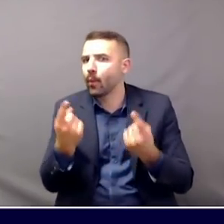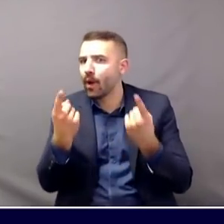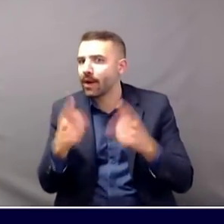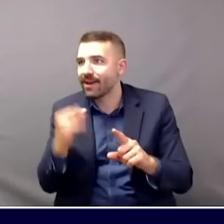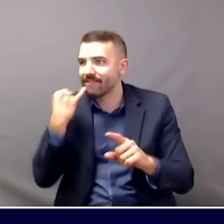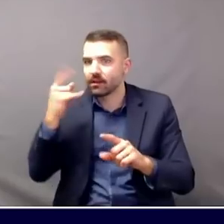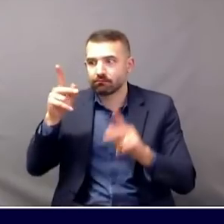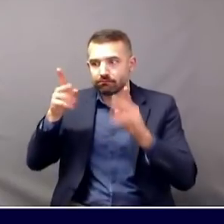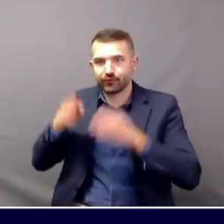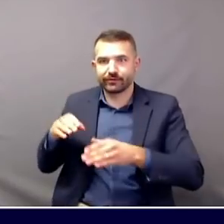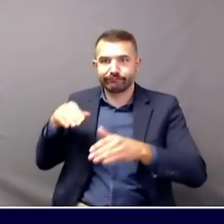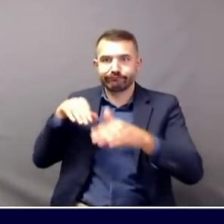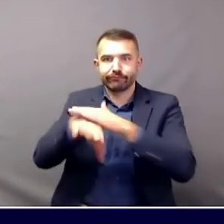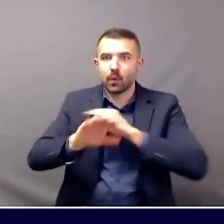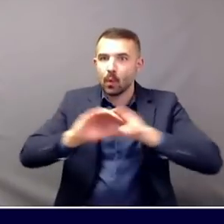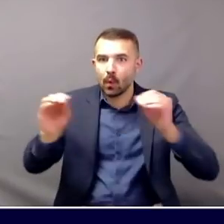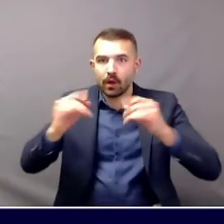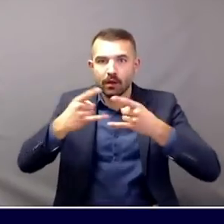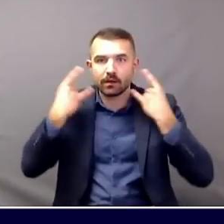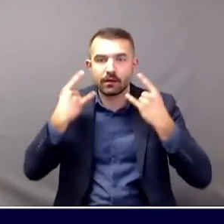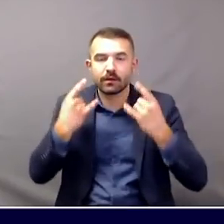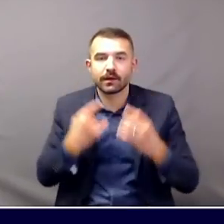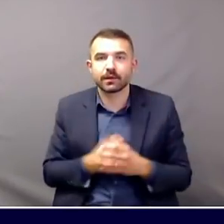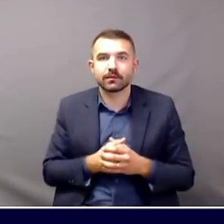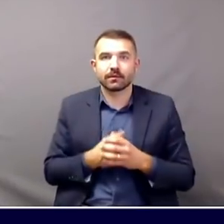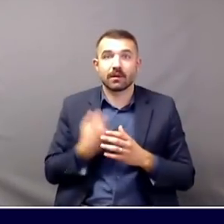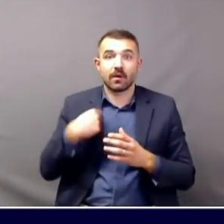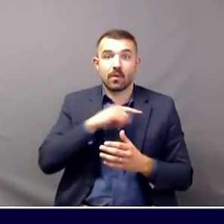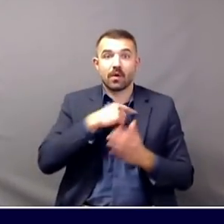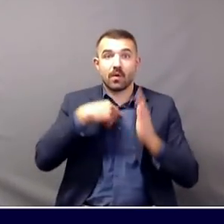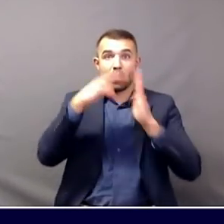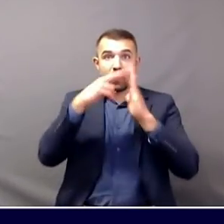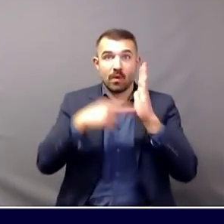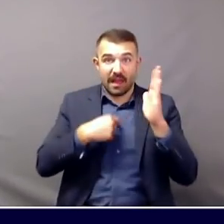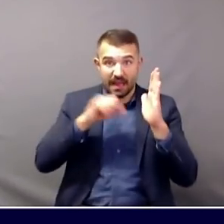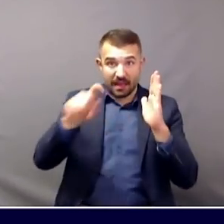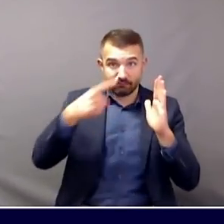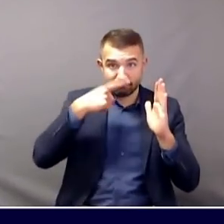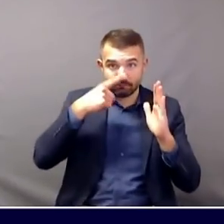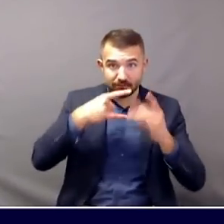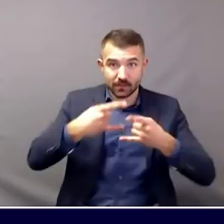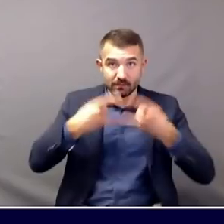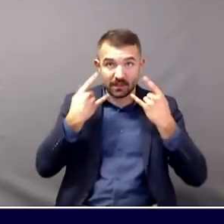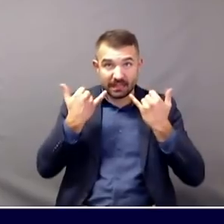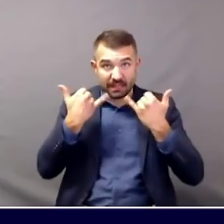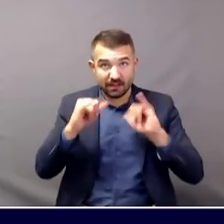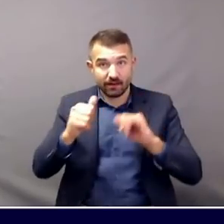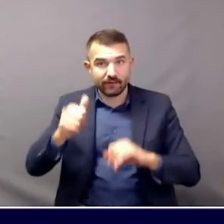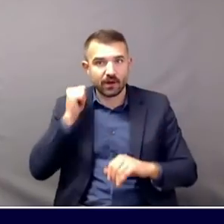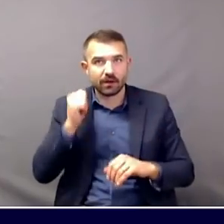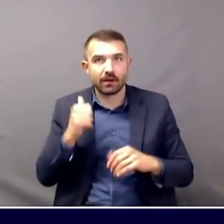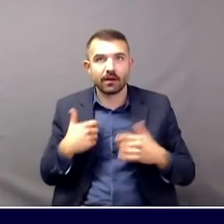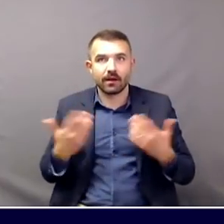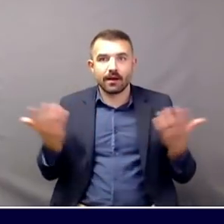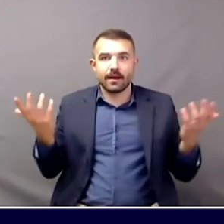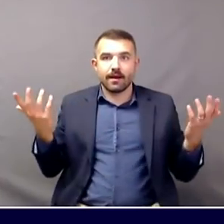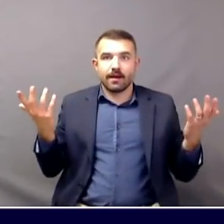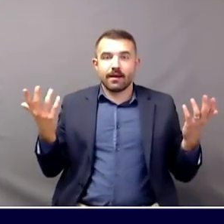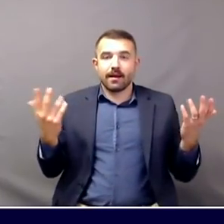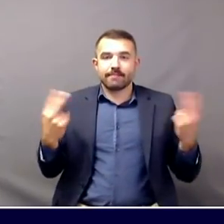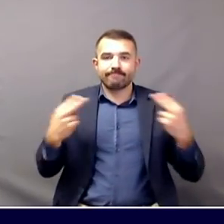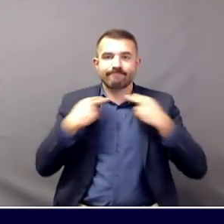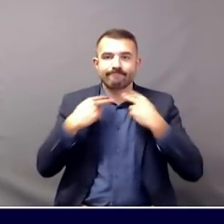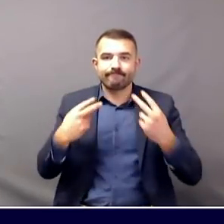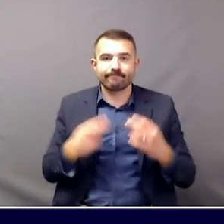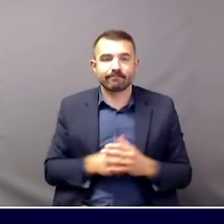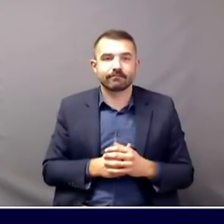practice? Sure, and I'll just say one thing about policy and then talk about the potential activity, which is our